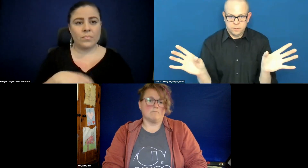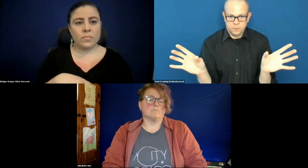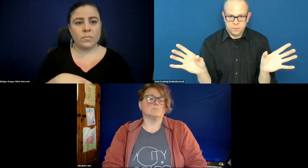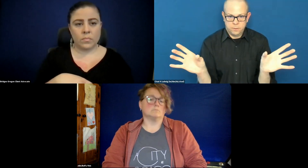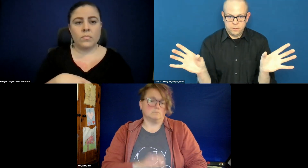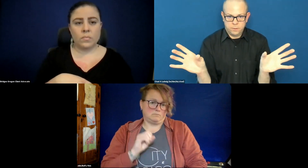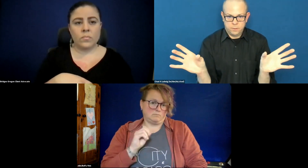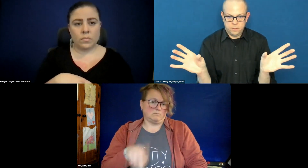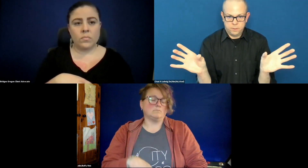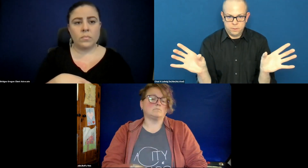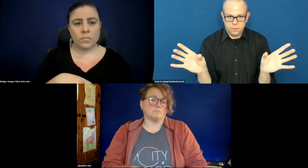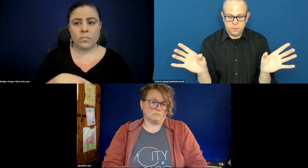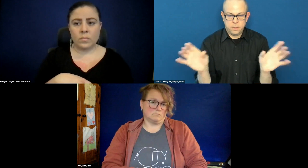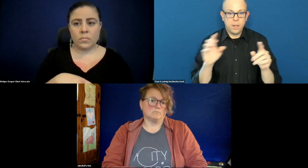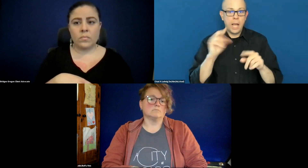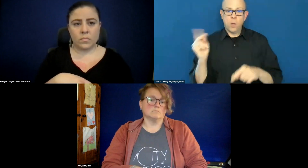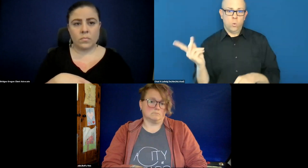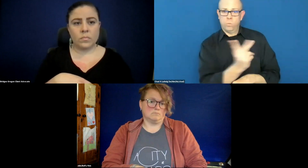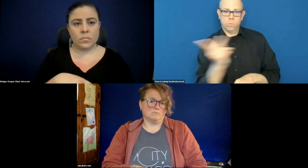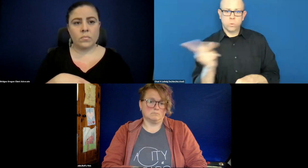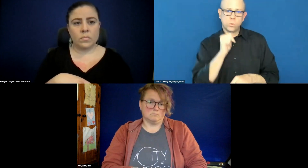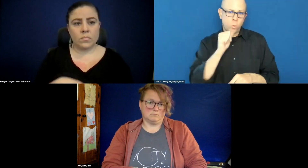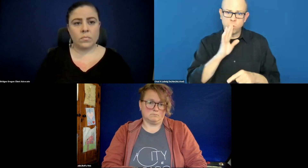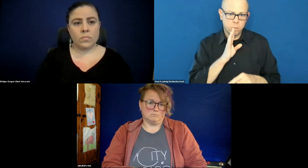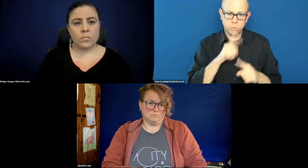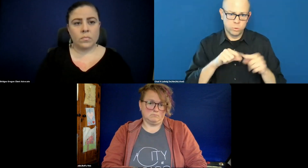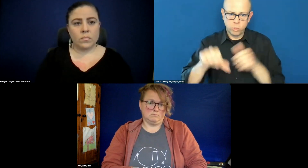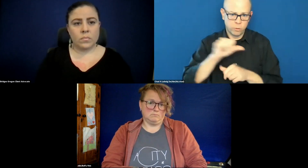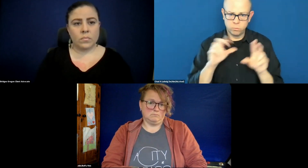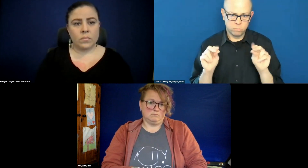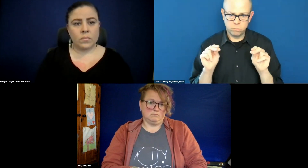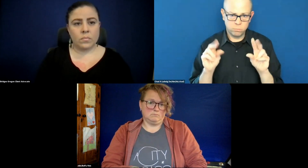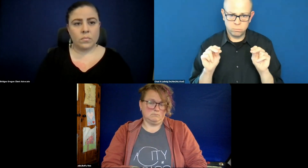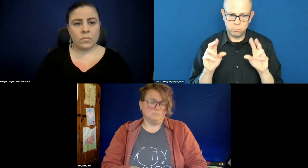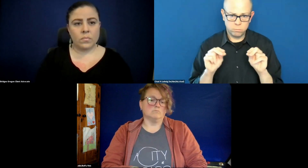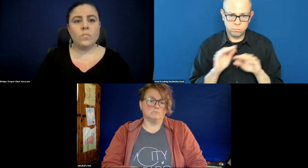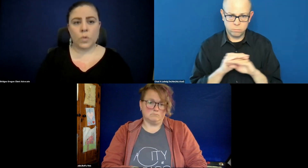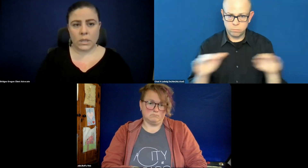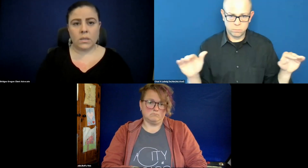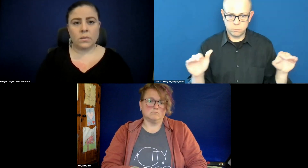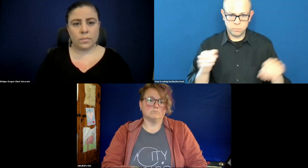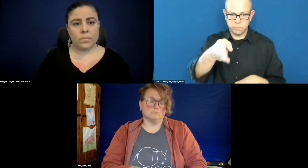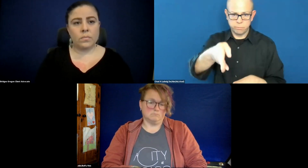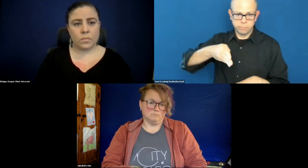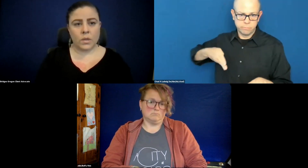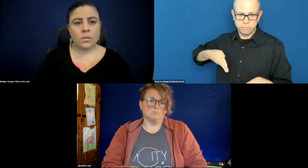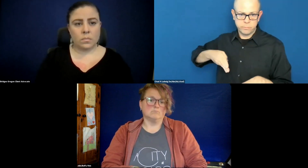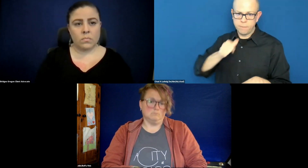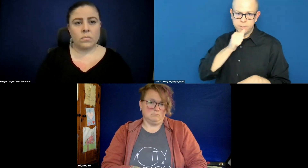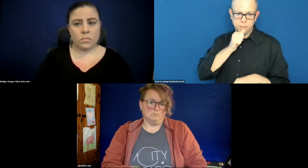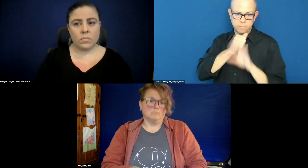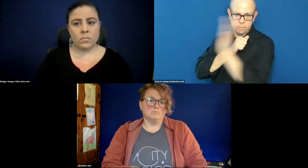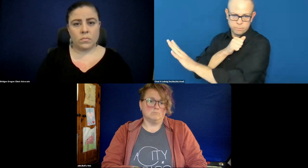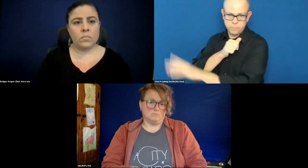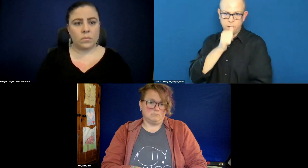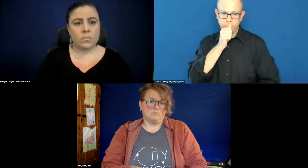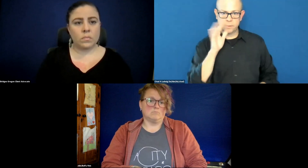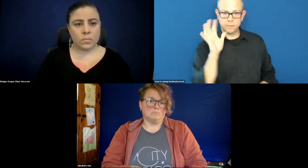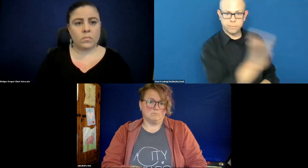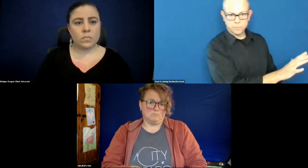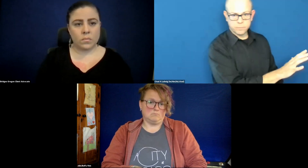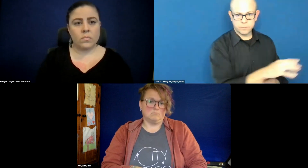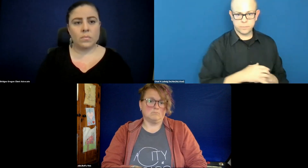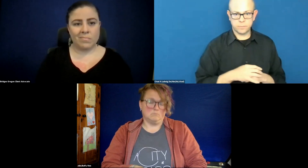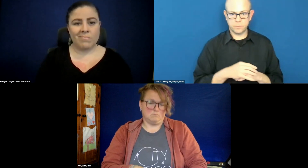Horizons does therapy, and we wouldn't talk to one another. So if that person didn't want to go